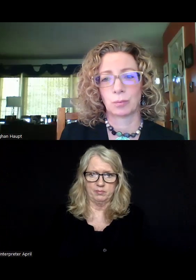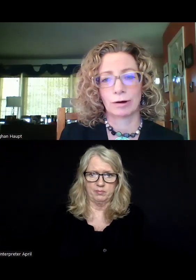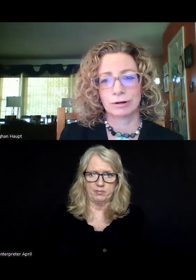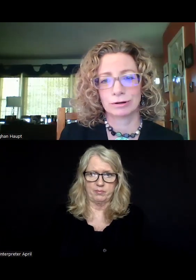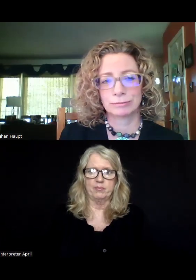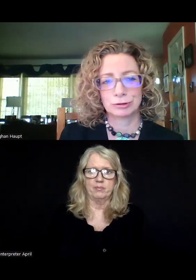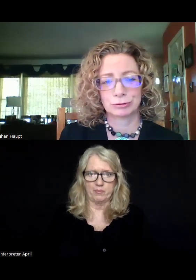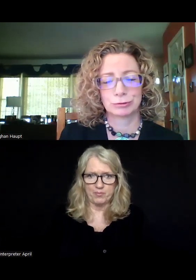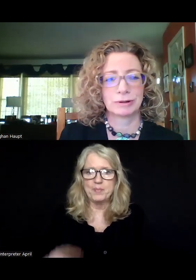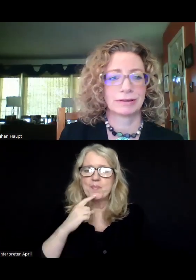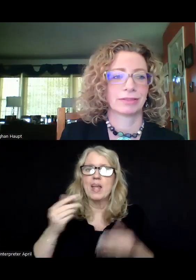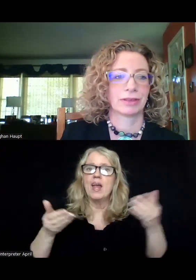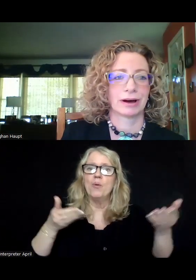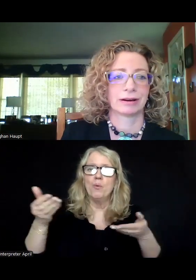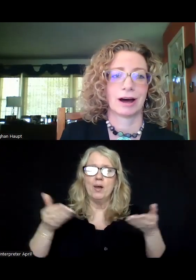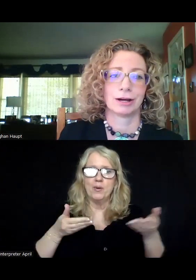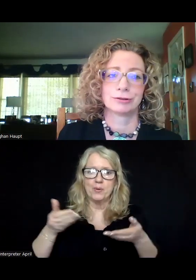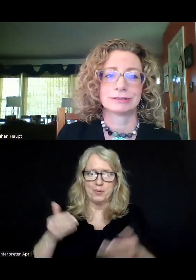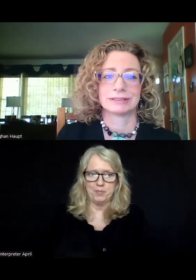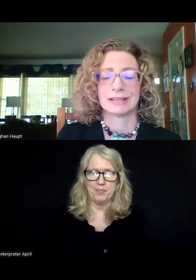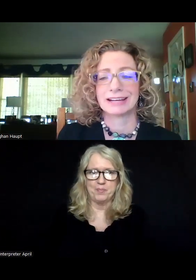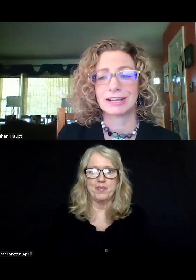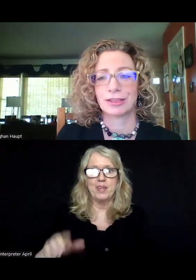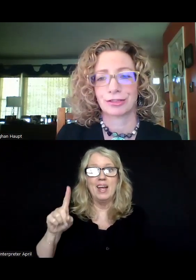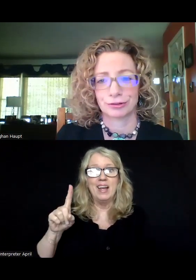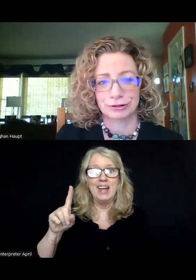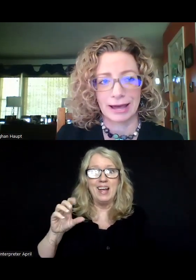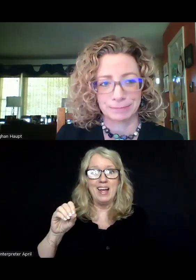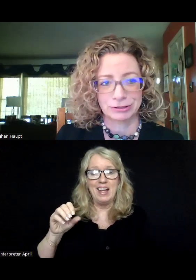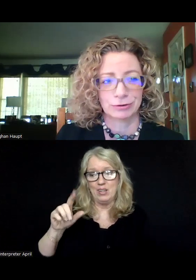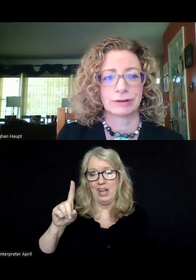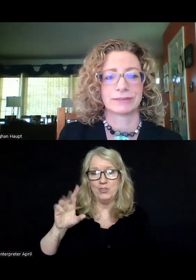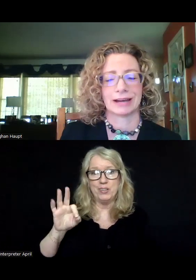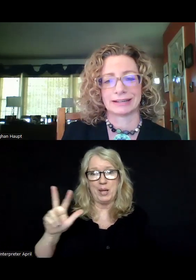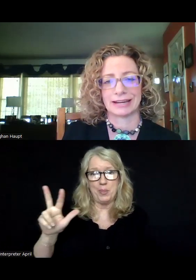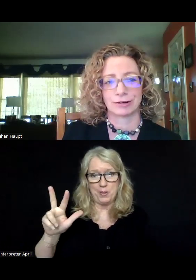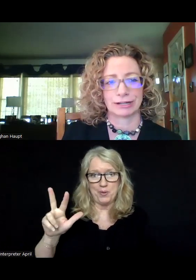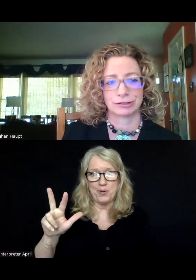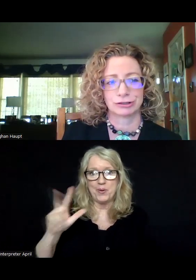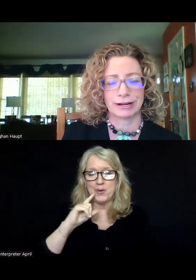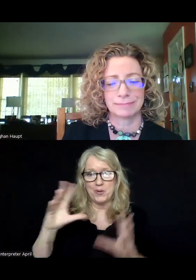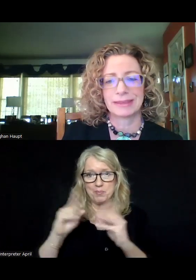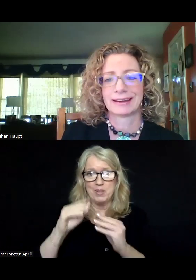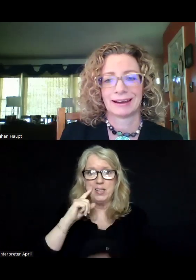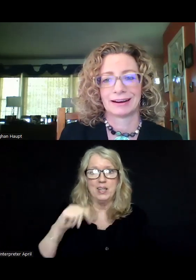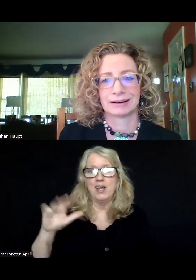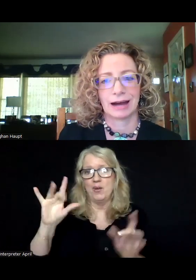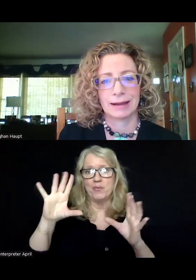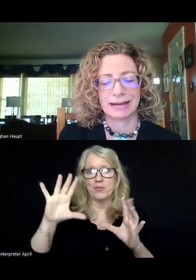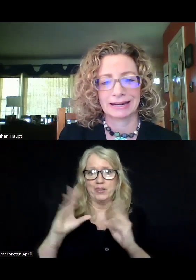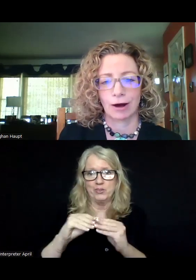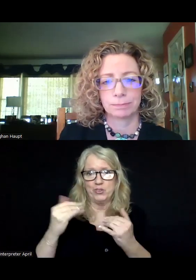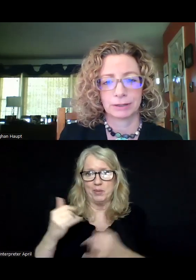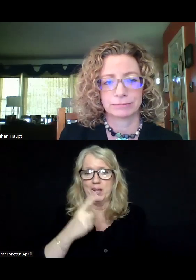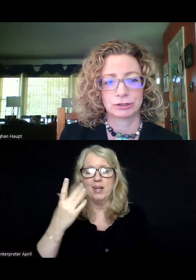And welcome to the 193rd episode of the 988 Crisis Jam.